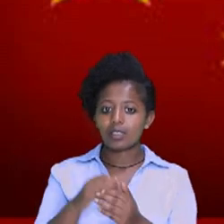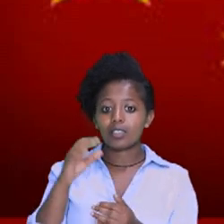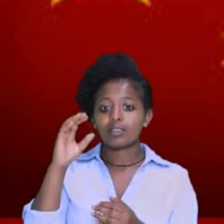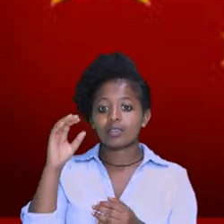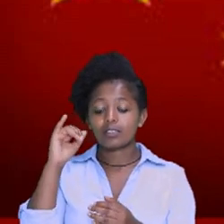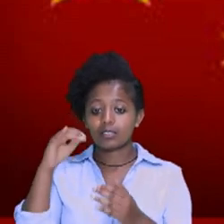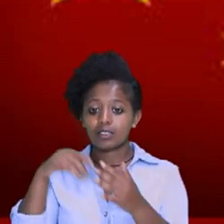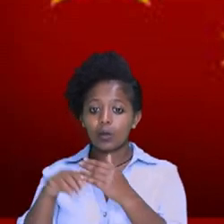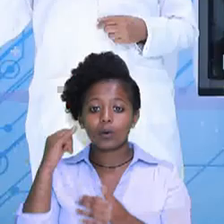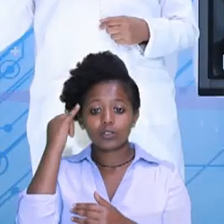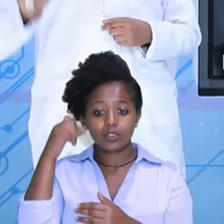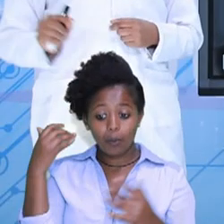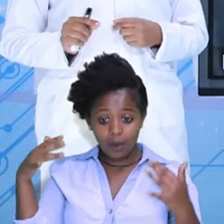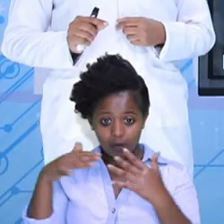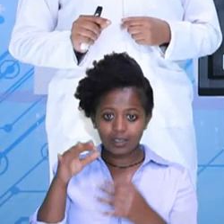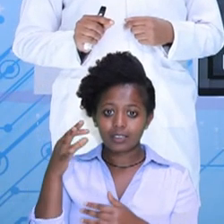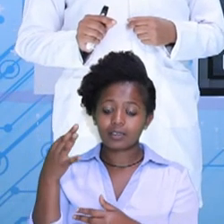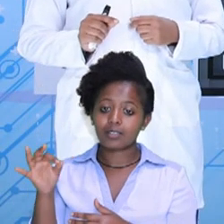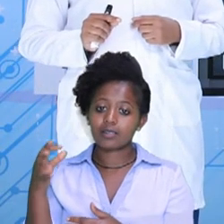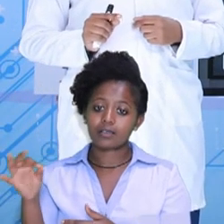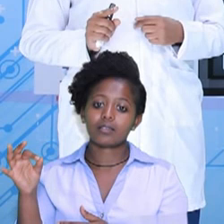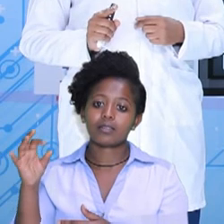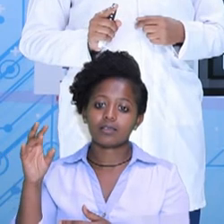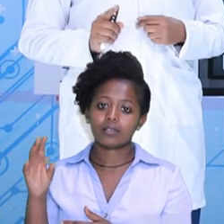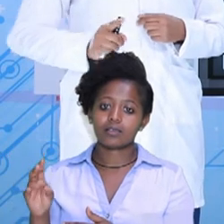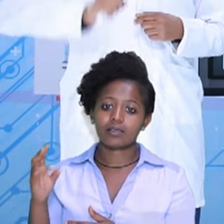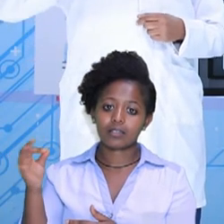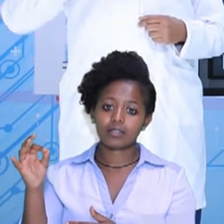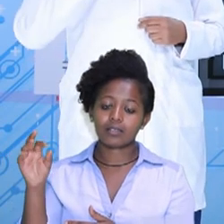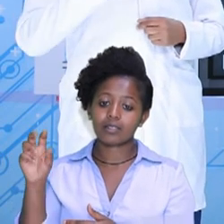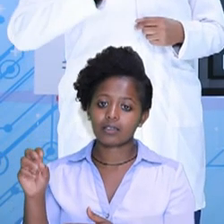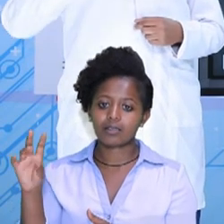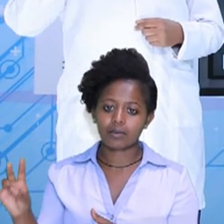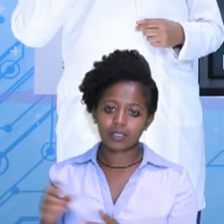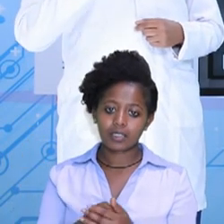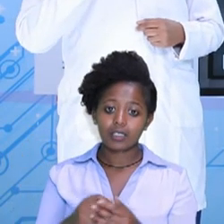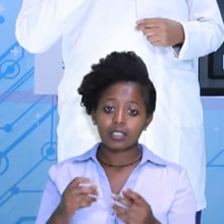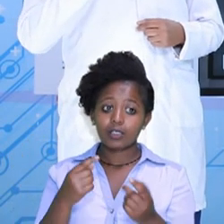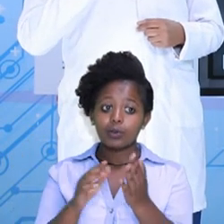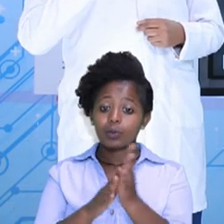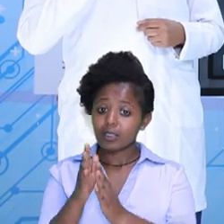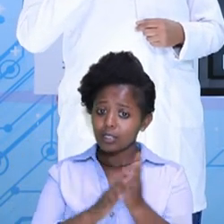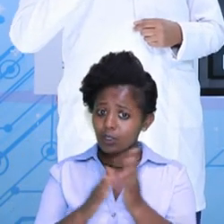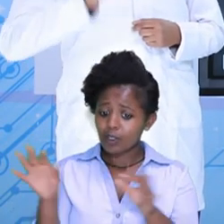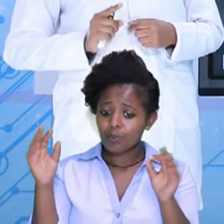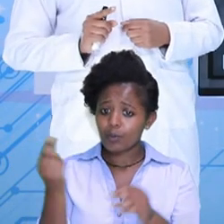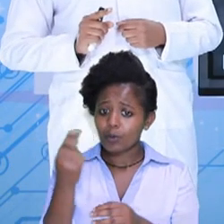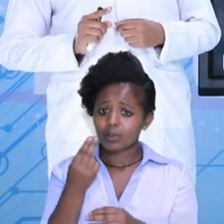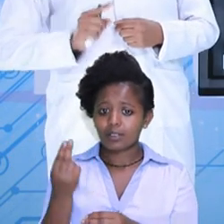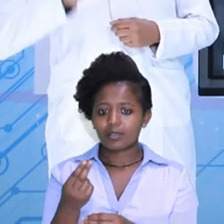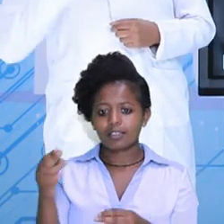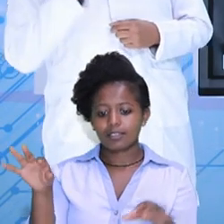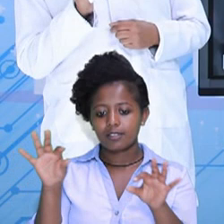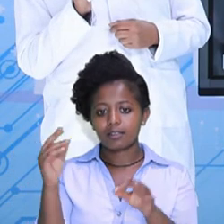Sino-Japan War, in 1937. Student, we learn important things from this